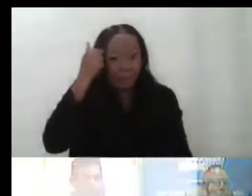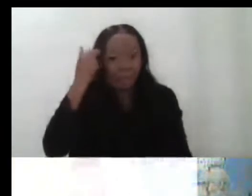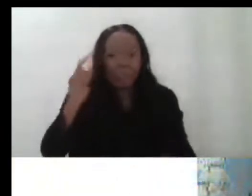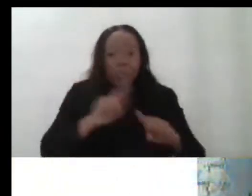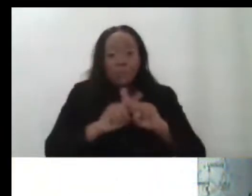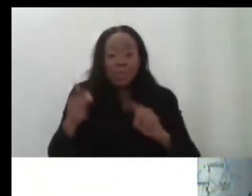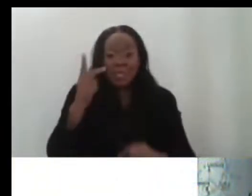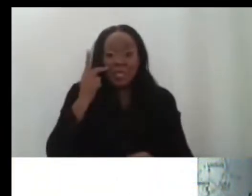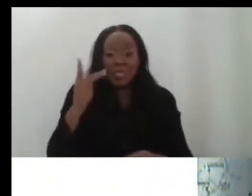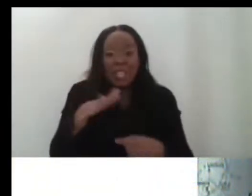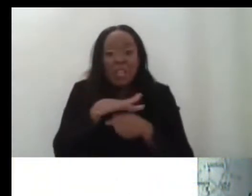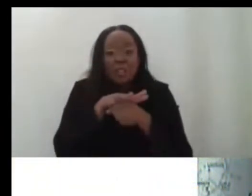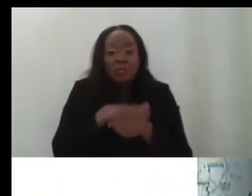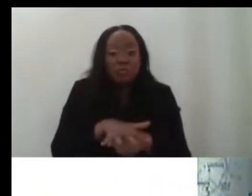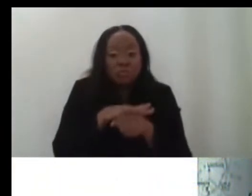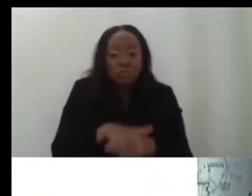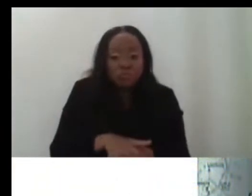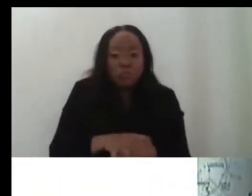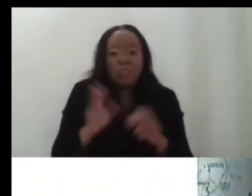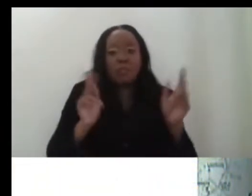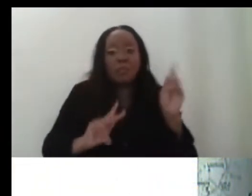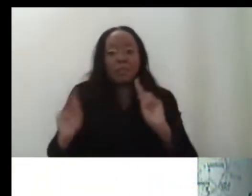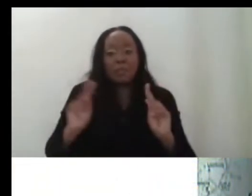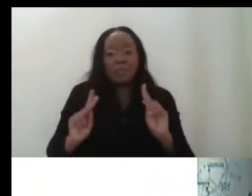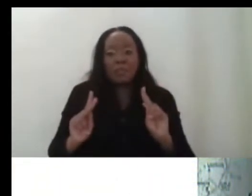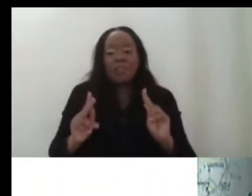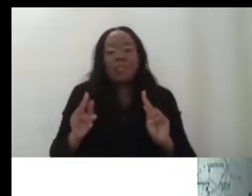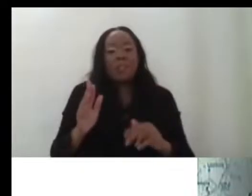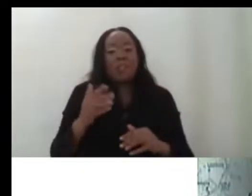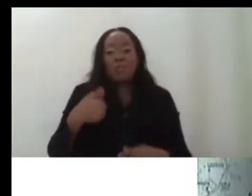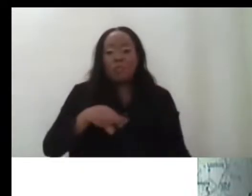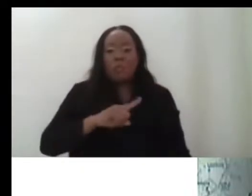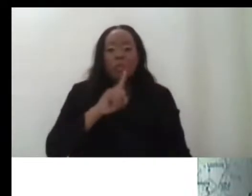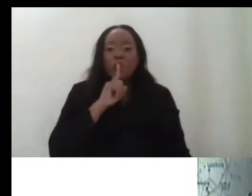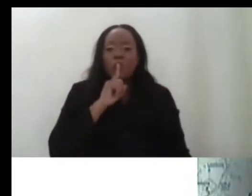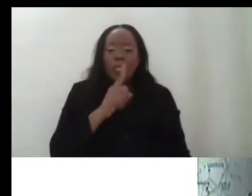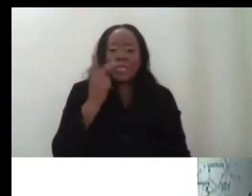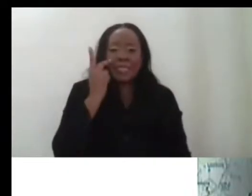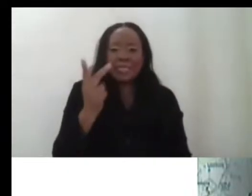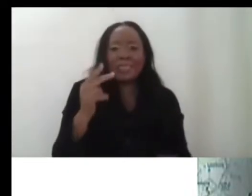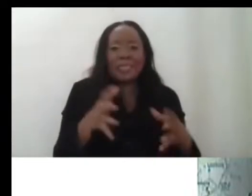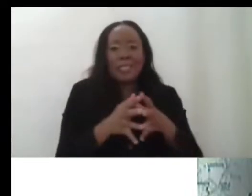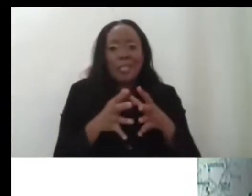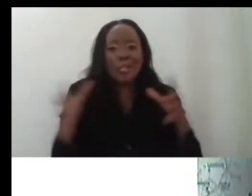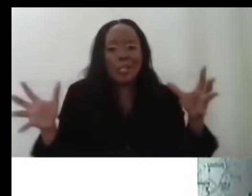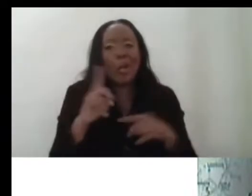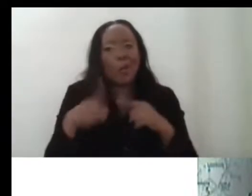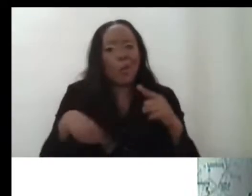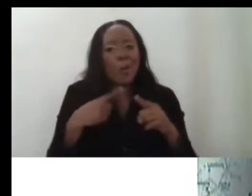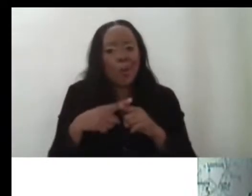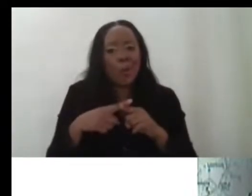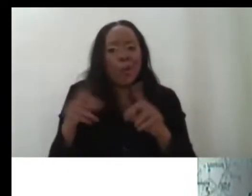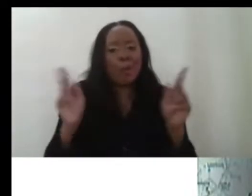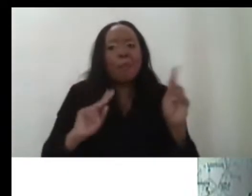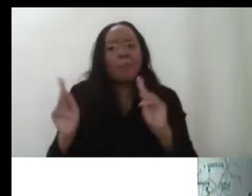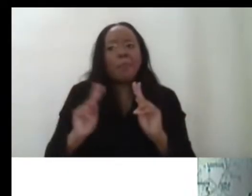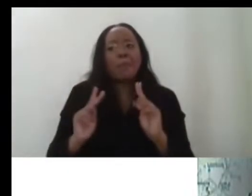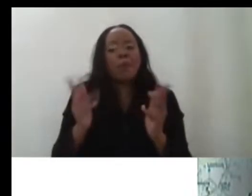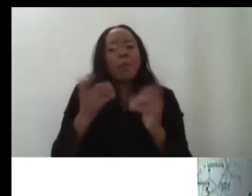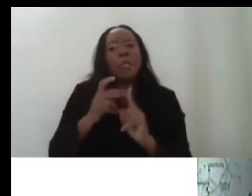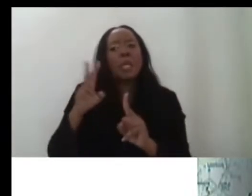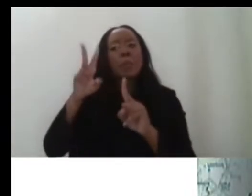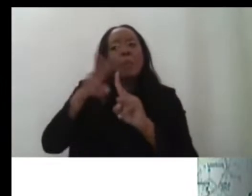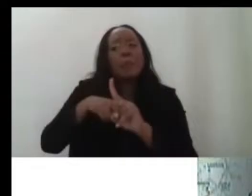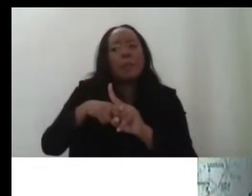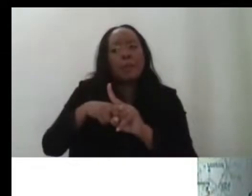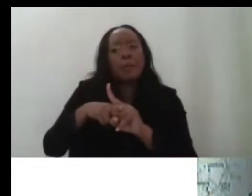place on people, and in turn, all of us. And we do see this a lot in our claims experience. That's why today, it is not